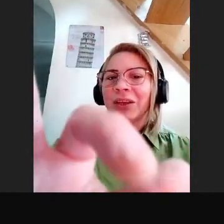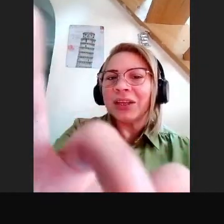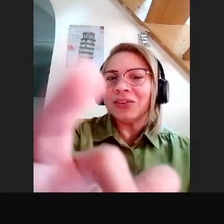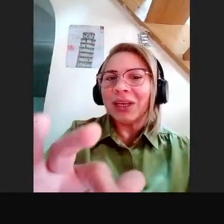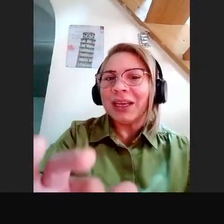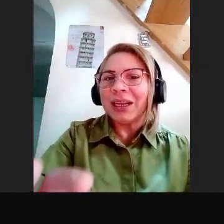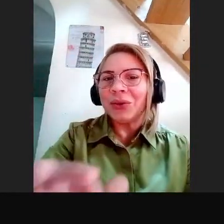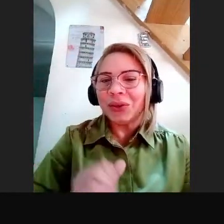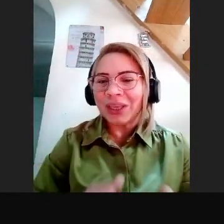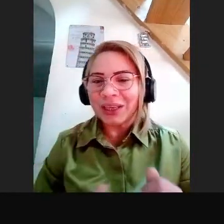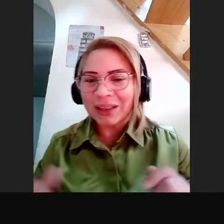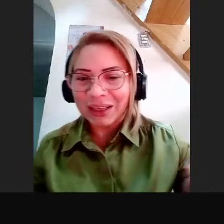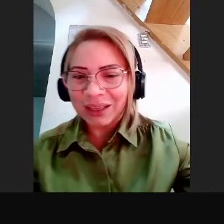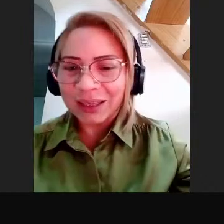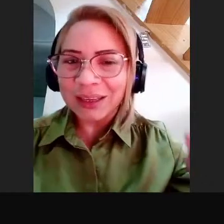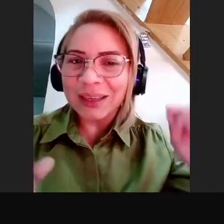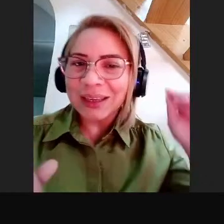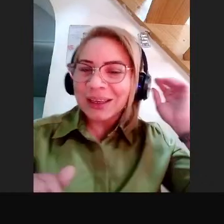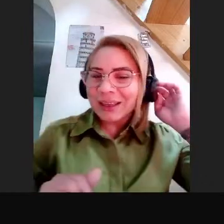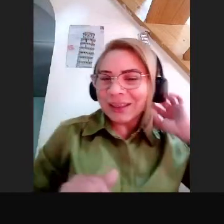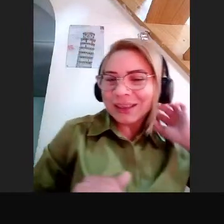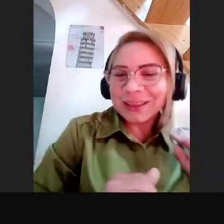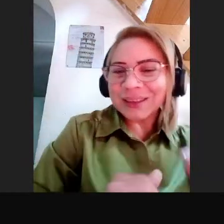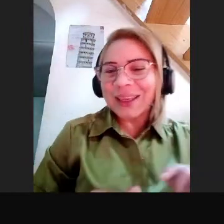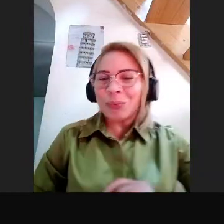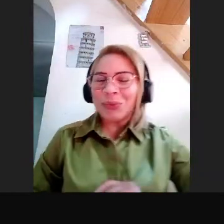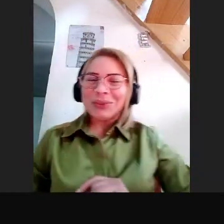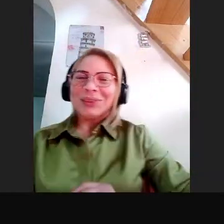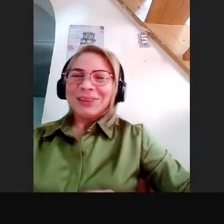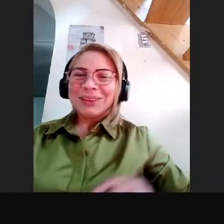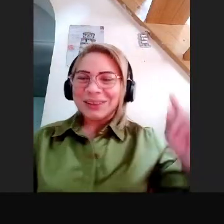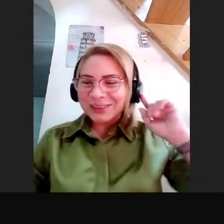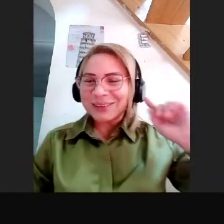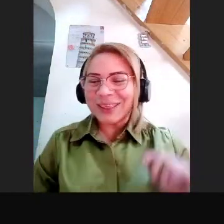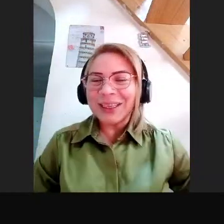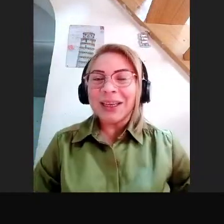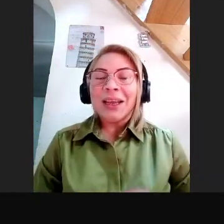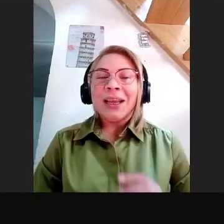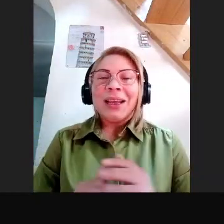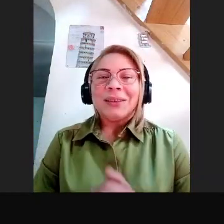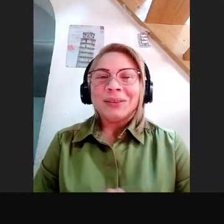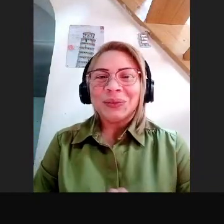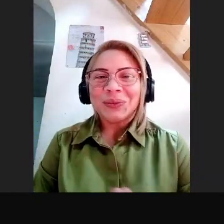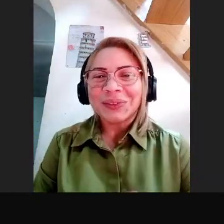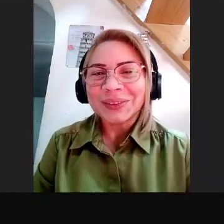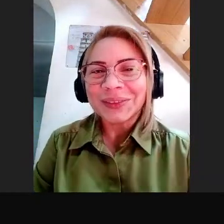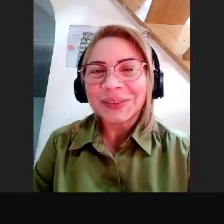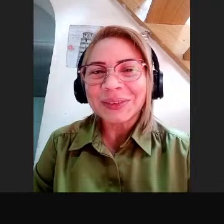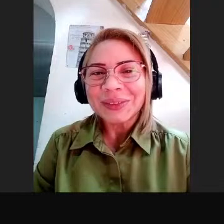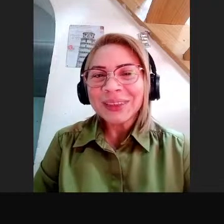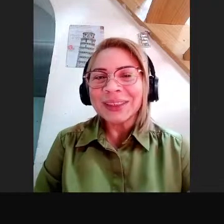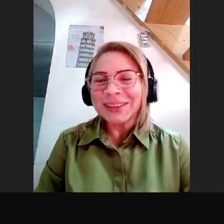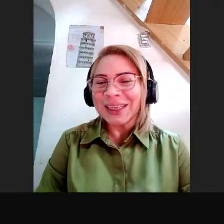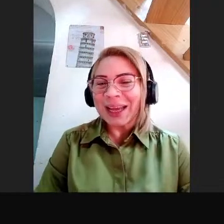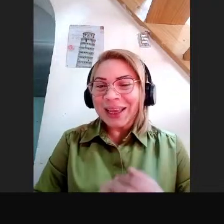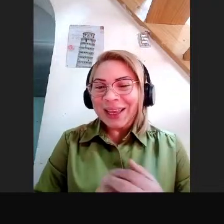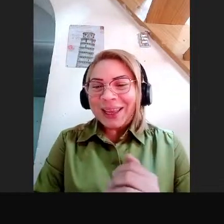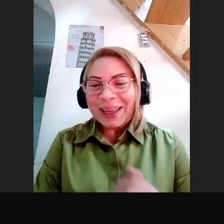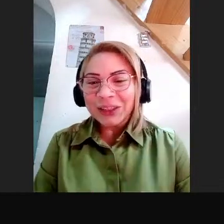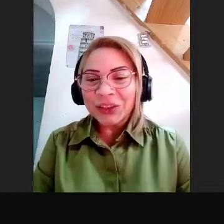we can hear you very well. but I was able to hear the interpretation.